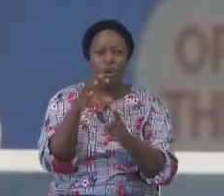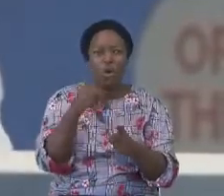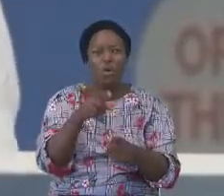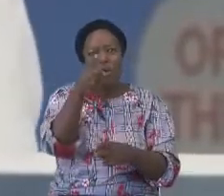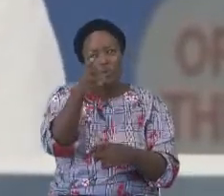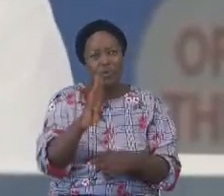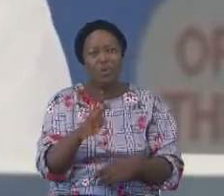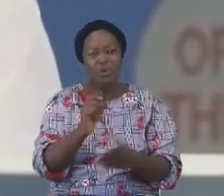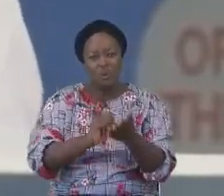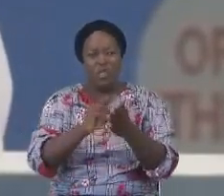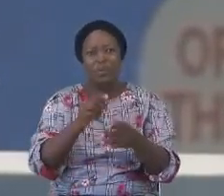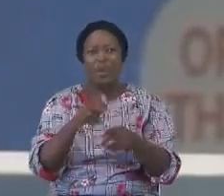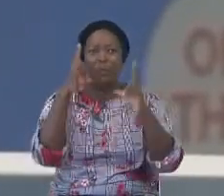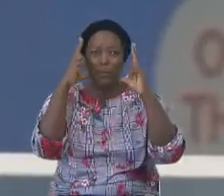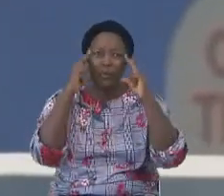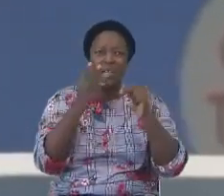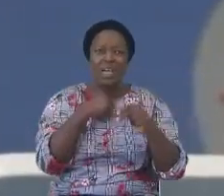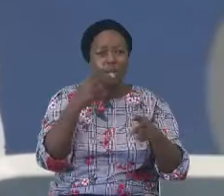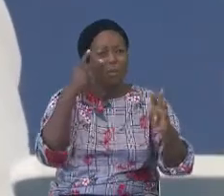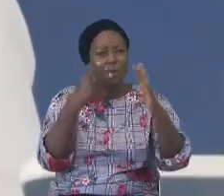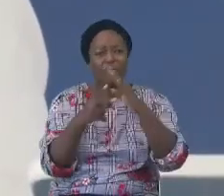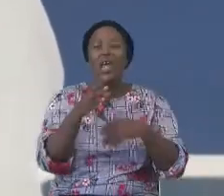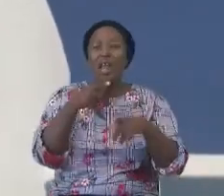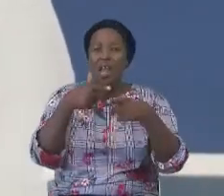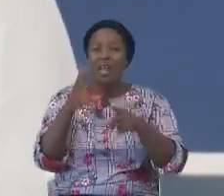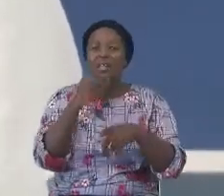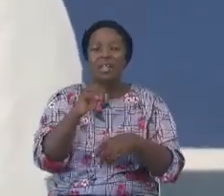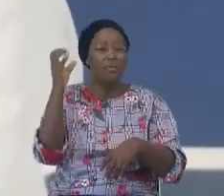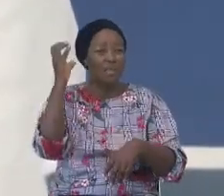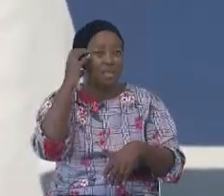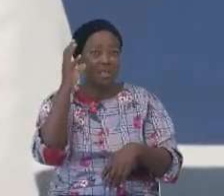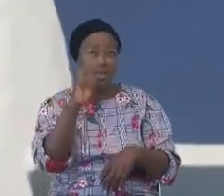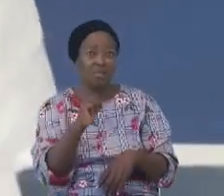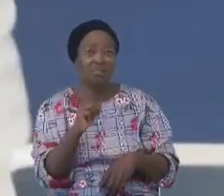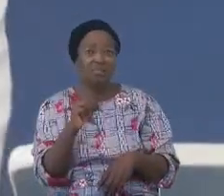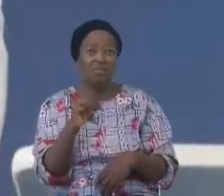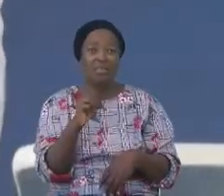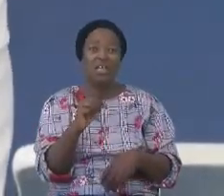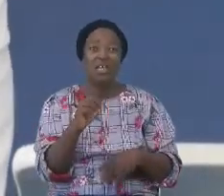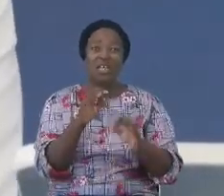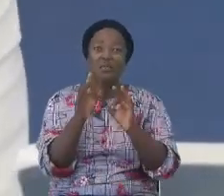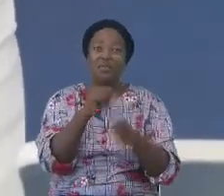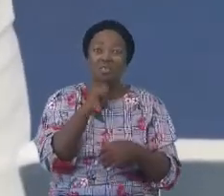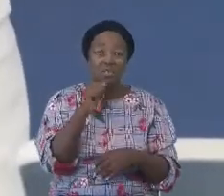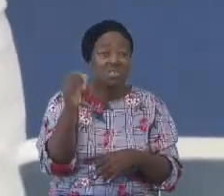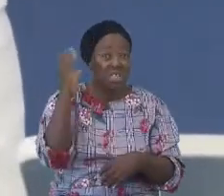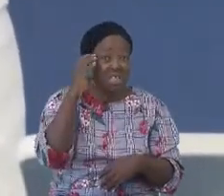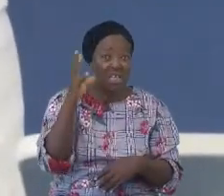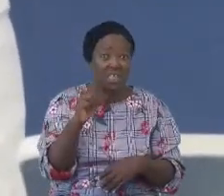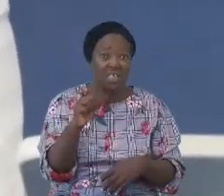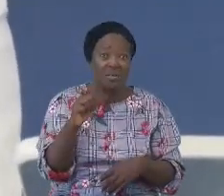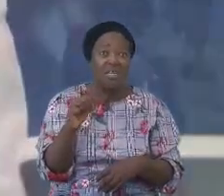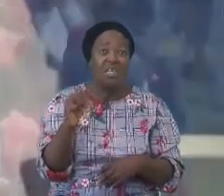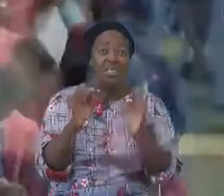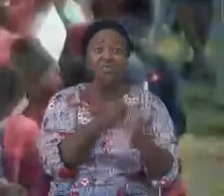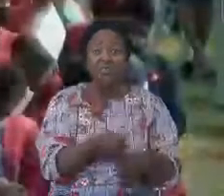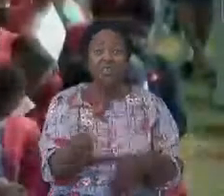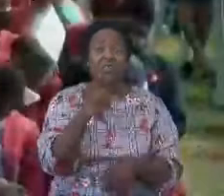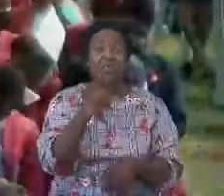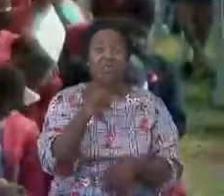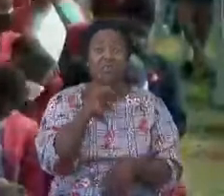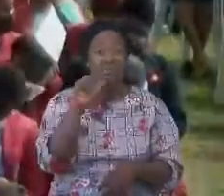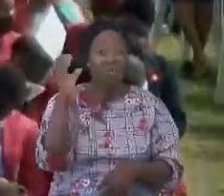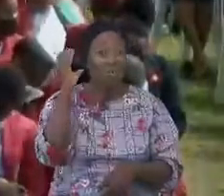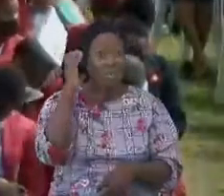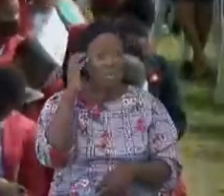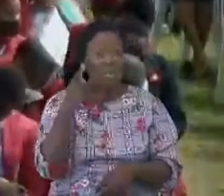said, they have the word of God, written by Moses and the prophets. Let them hear him. If they